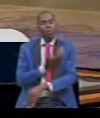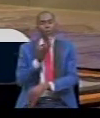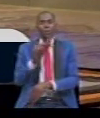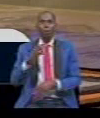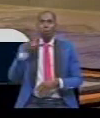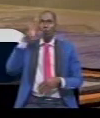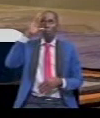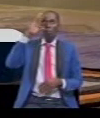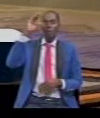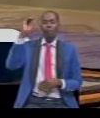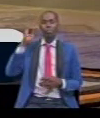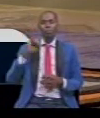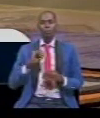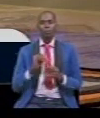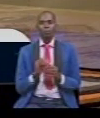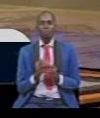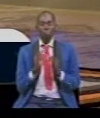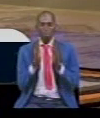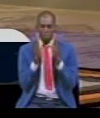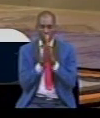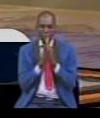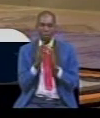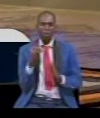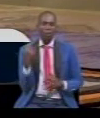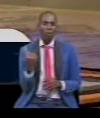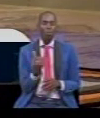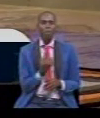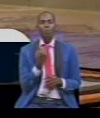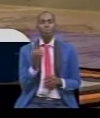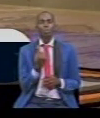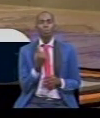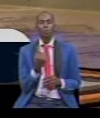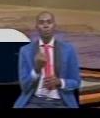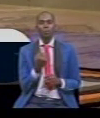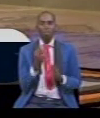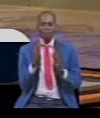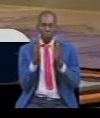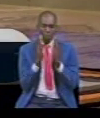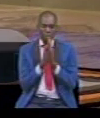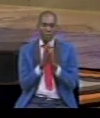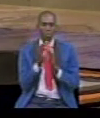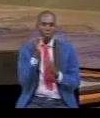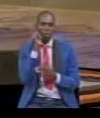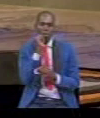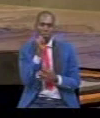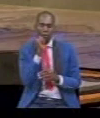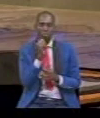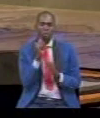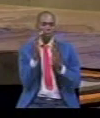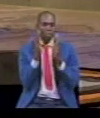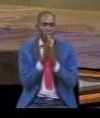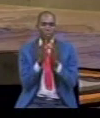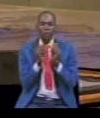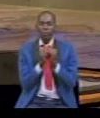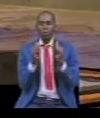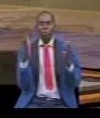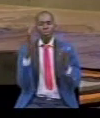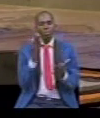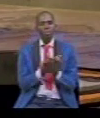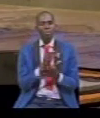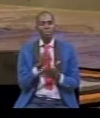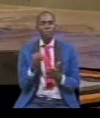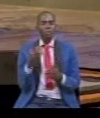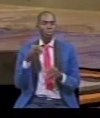of Man. Pray always, pray daily, pray without ceasing.